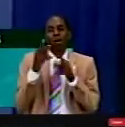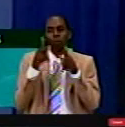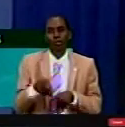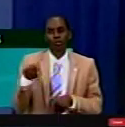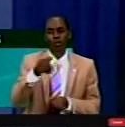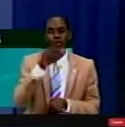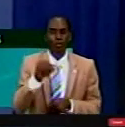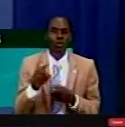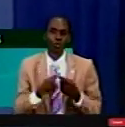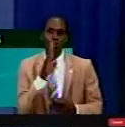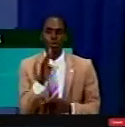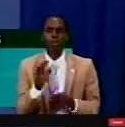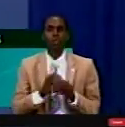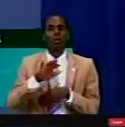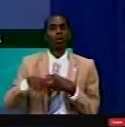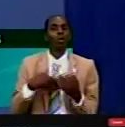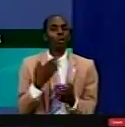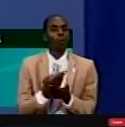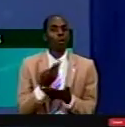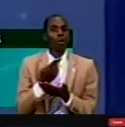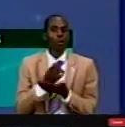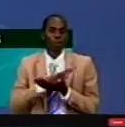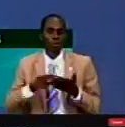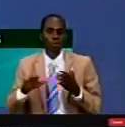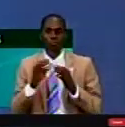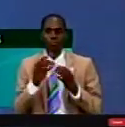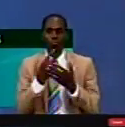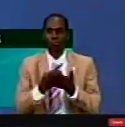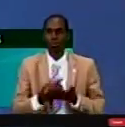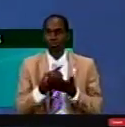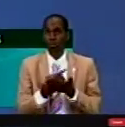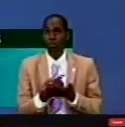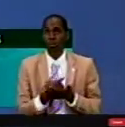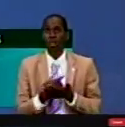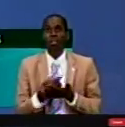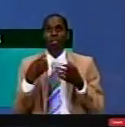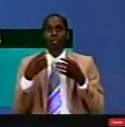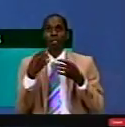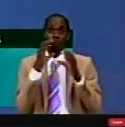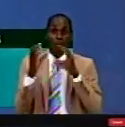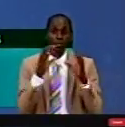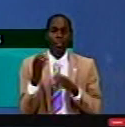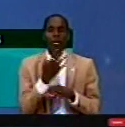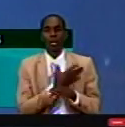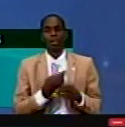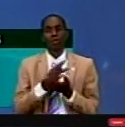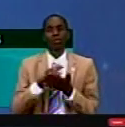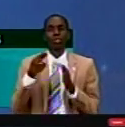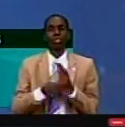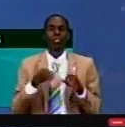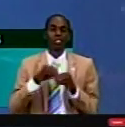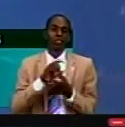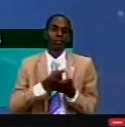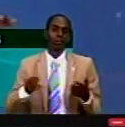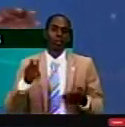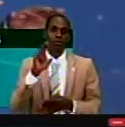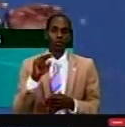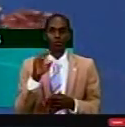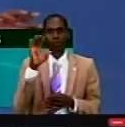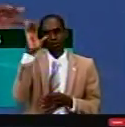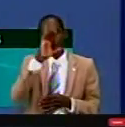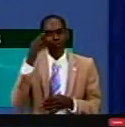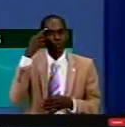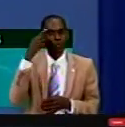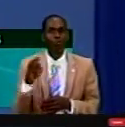holy conversation and godliness then in verse 12 it says in verse 12 looking for and listening unto